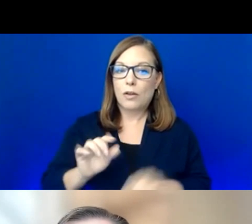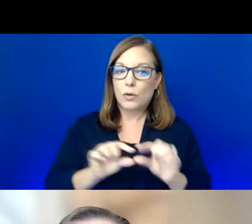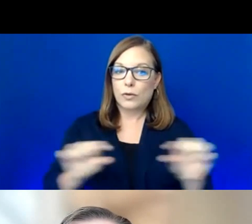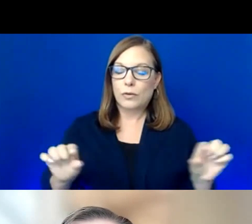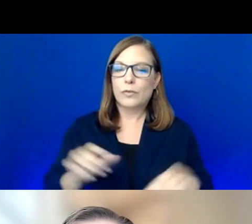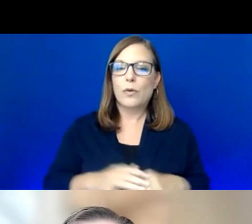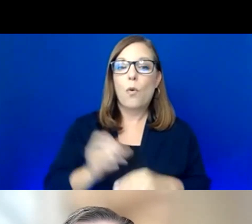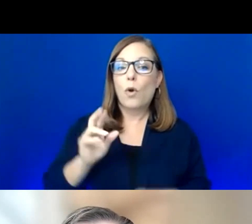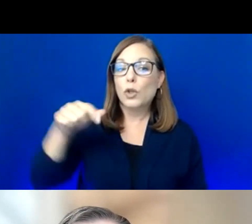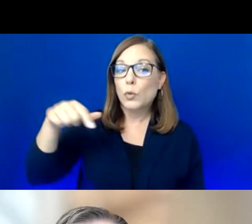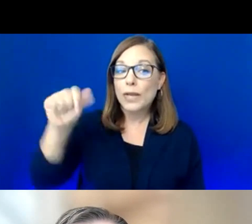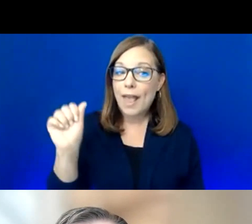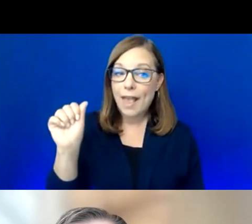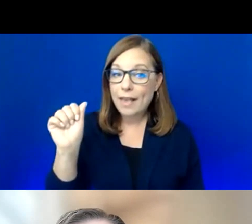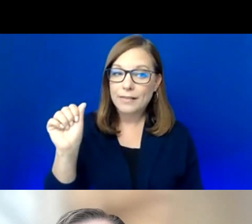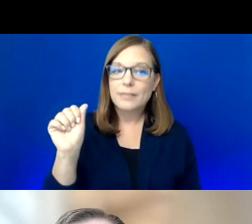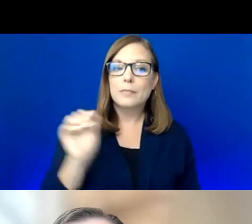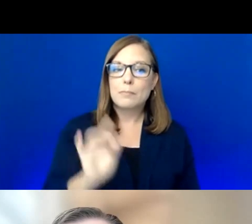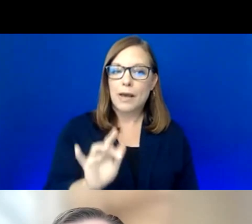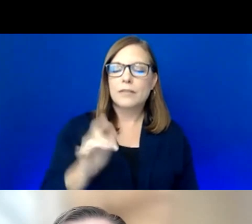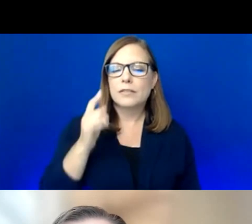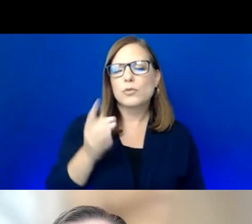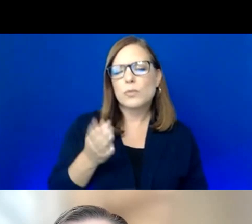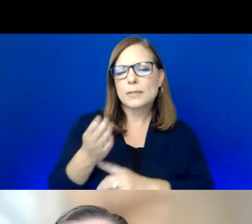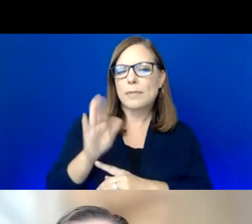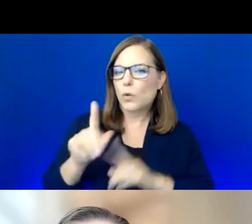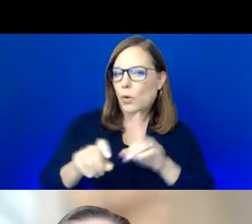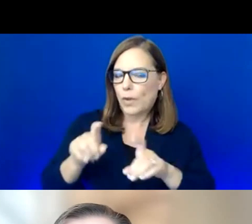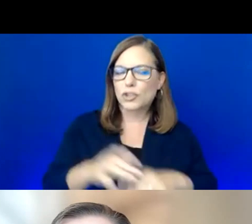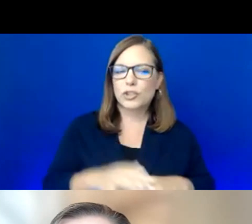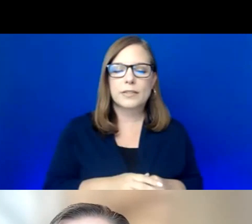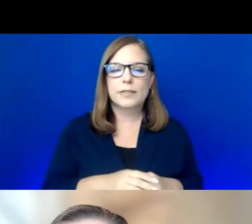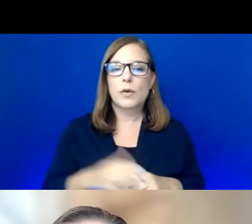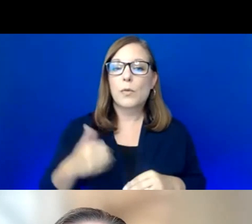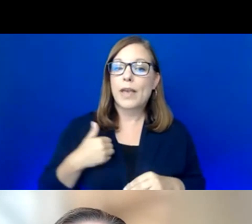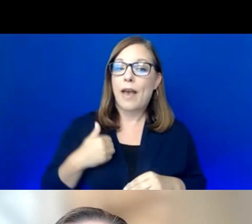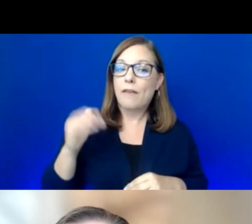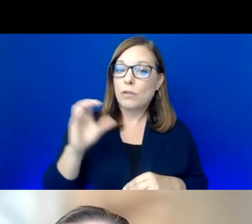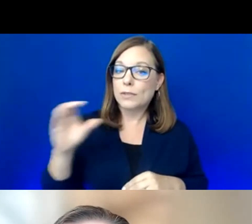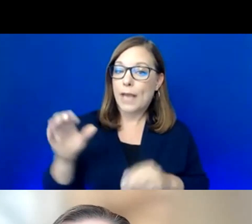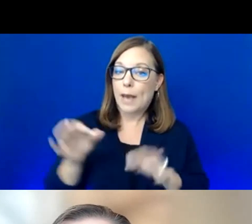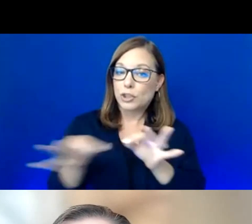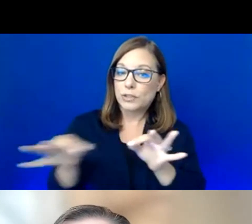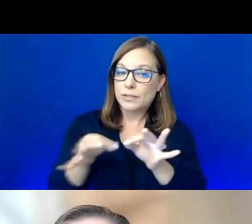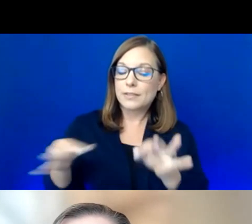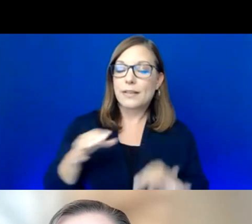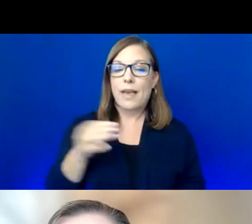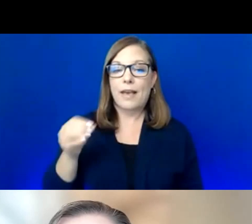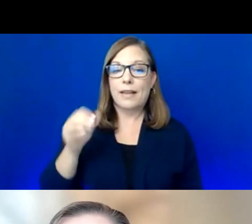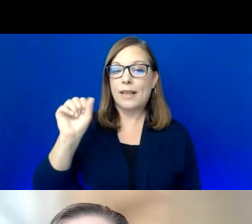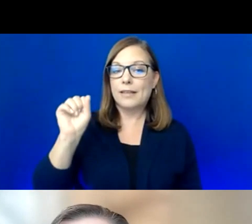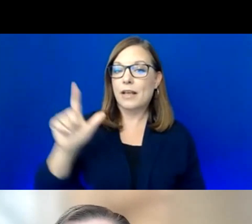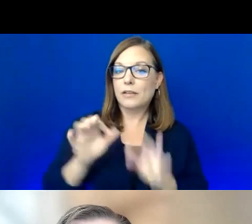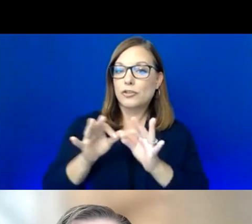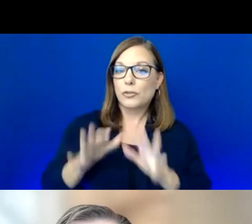to submit comments and questions. Closed captioning is available as well as ASL interpretation. Our ASL